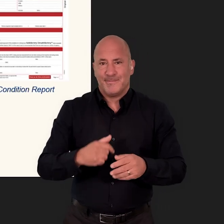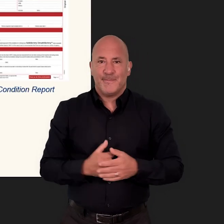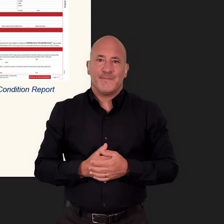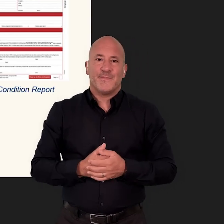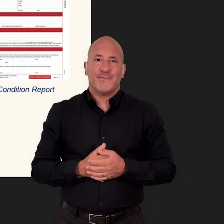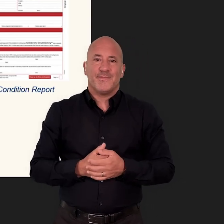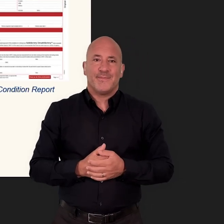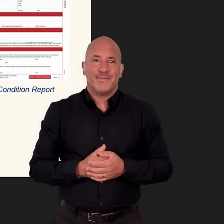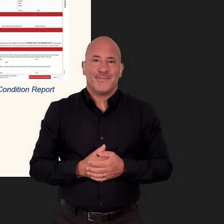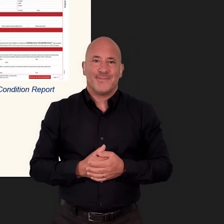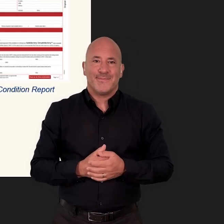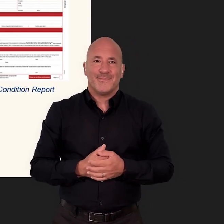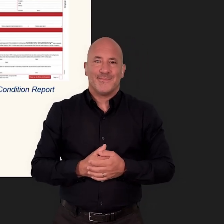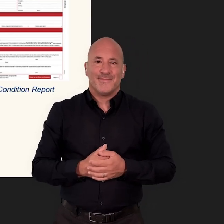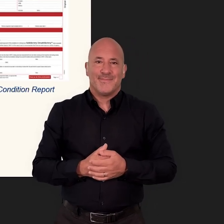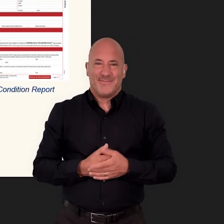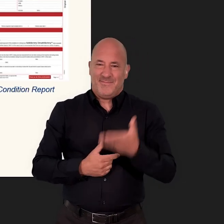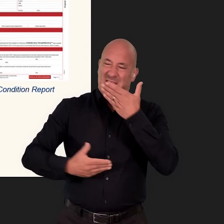this point.